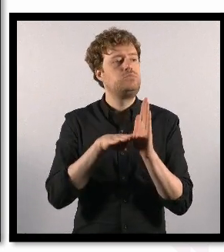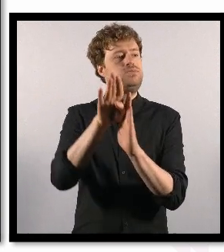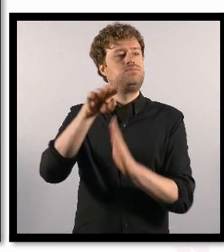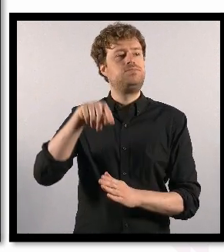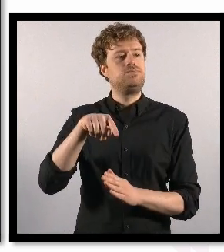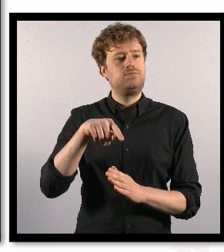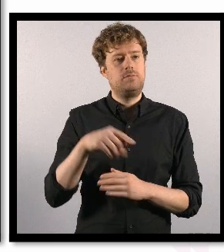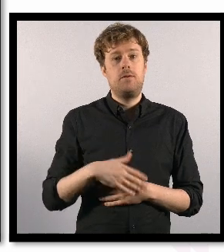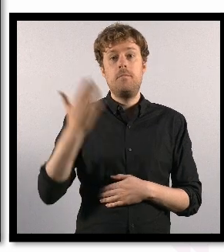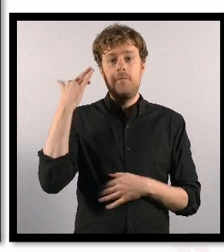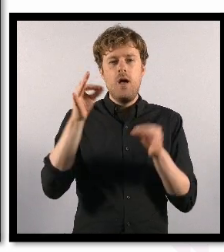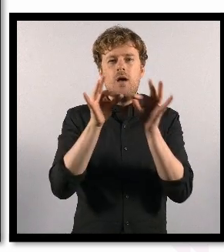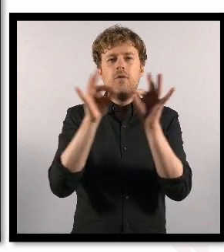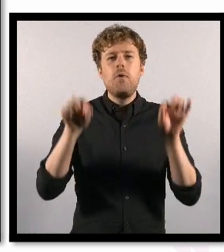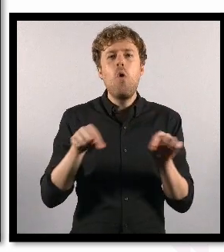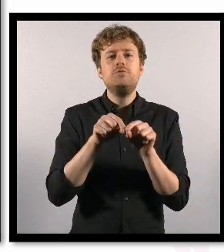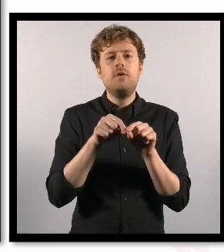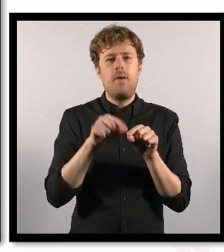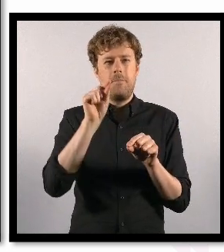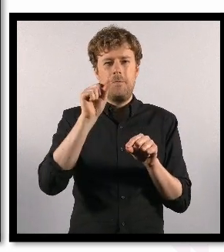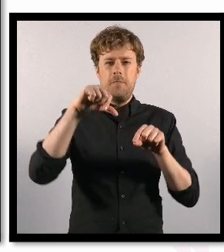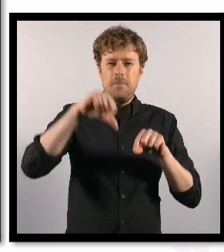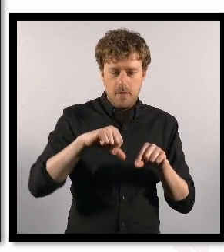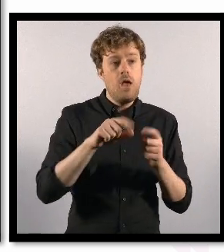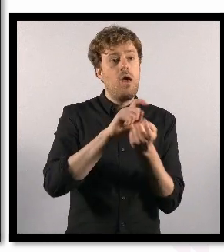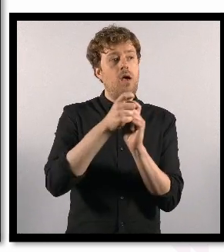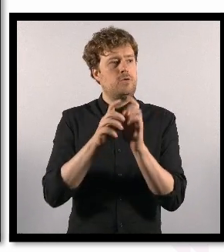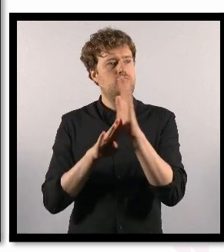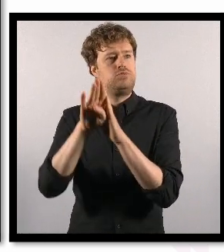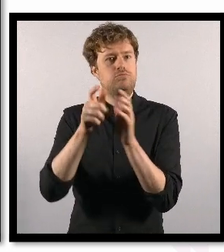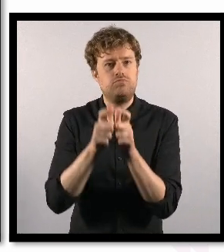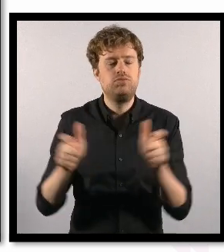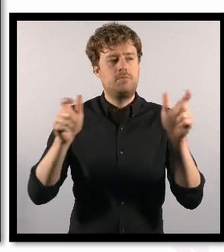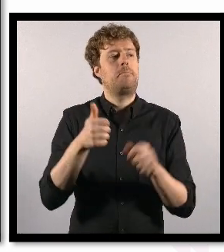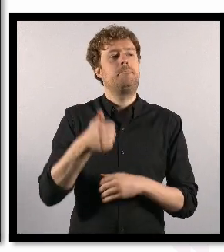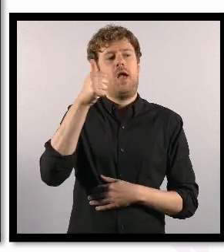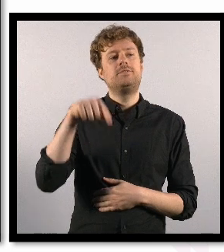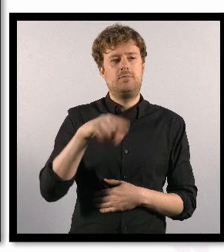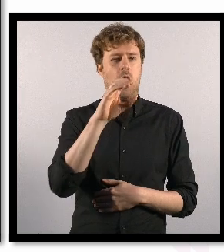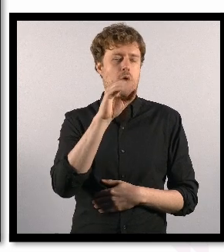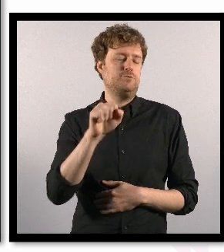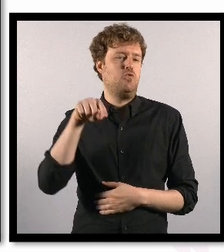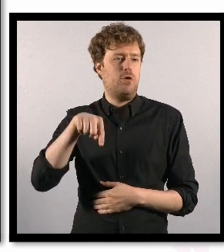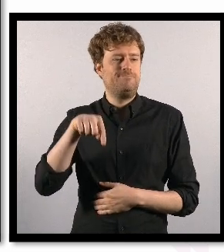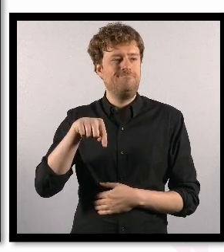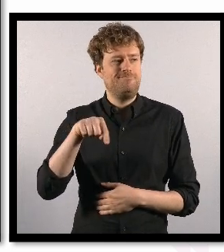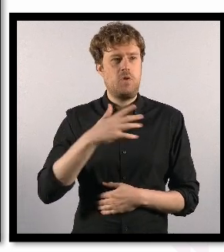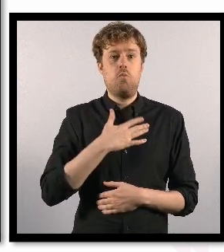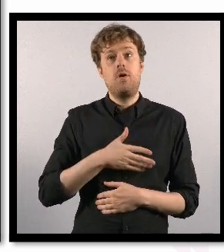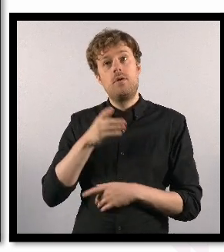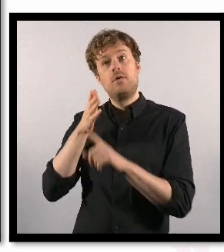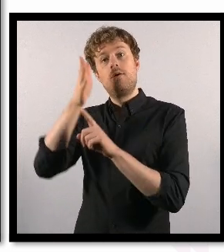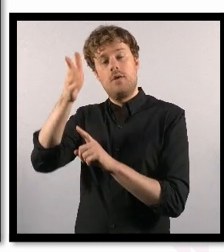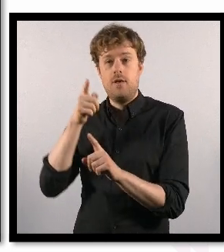Spotify Portal, our SaaS product built on top of the OSS Backstage. All of which proves out our original